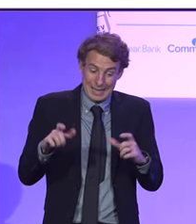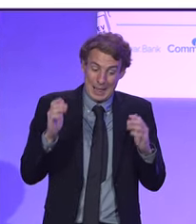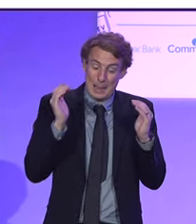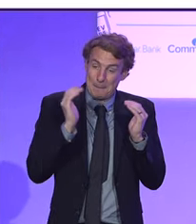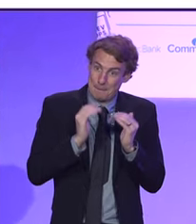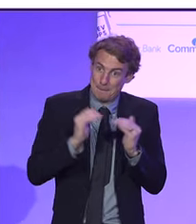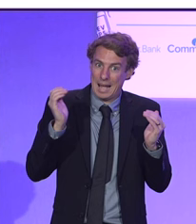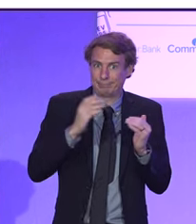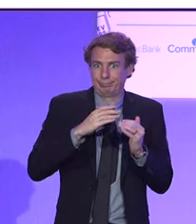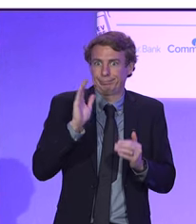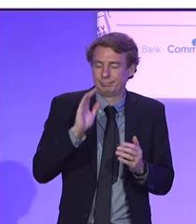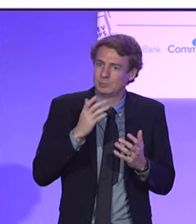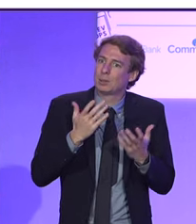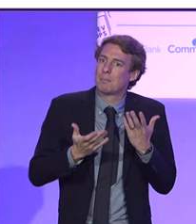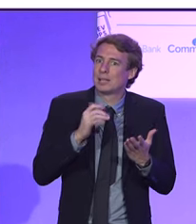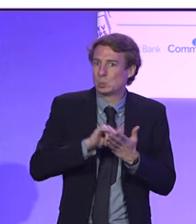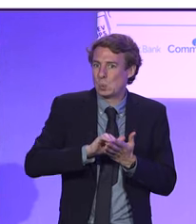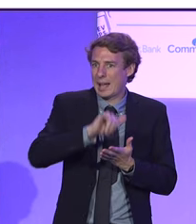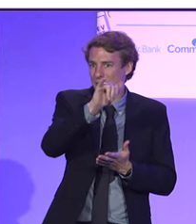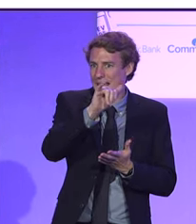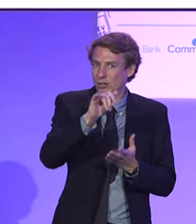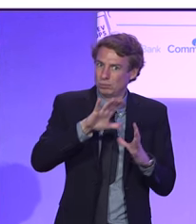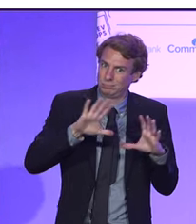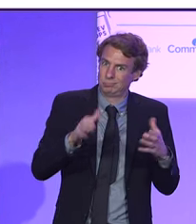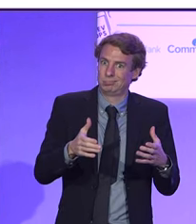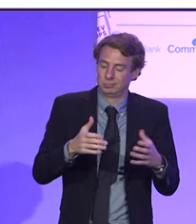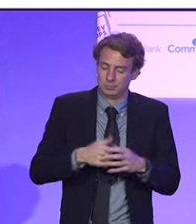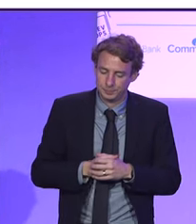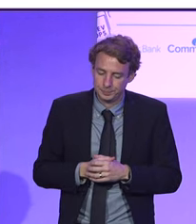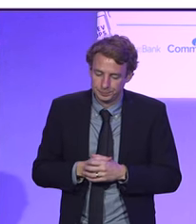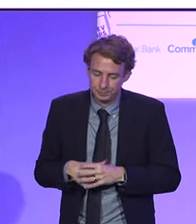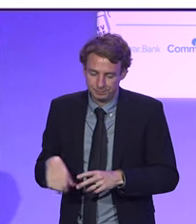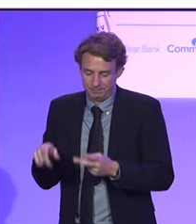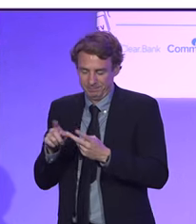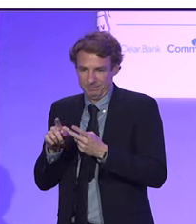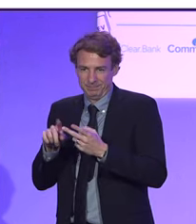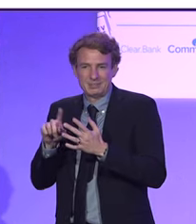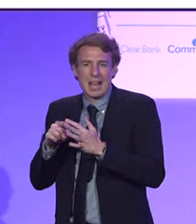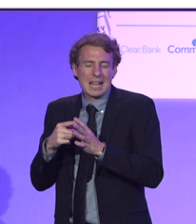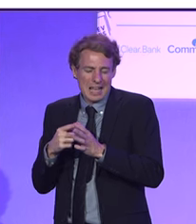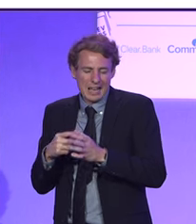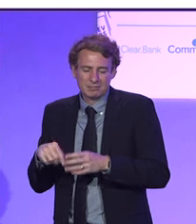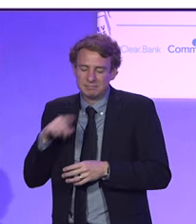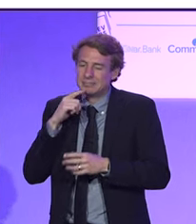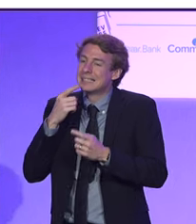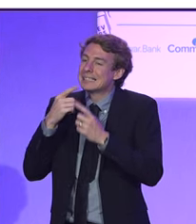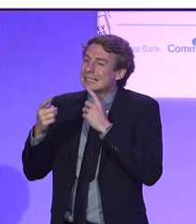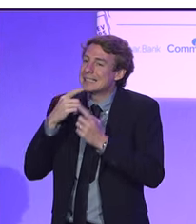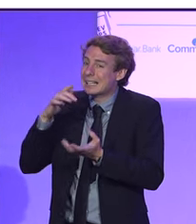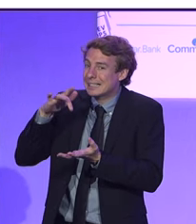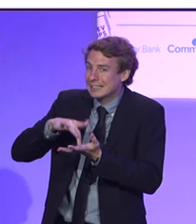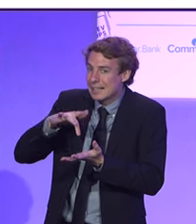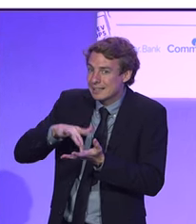one comes from another source, the International Energy Agency. Data centers and data transmission networks